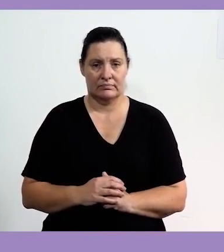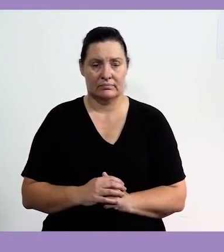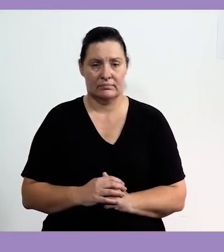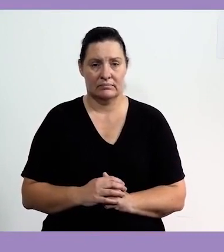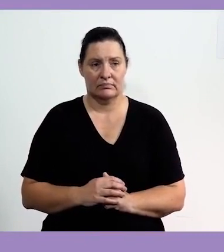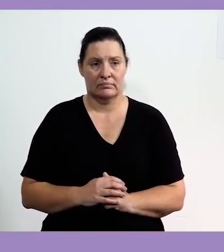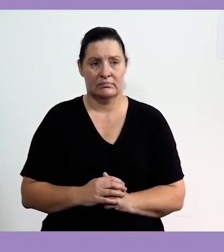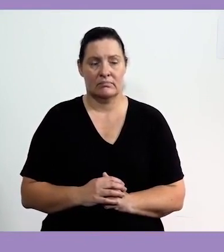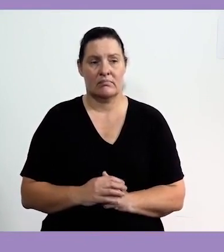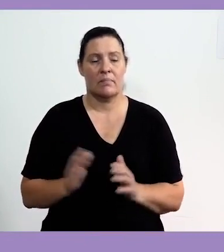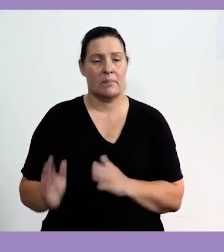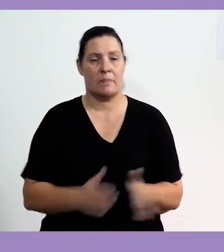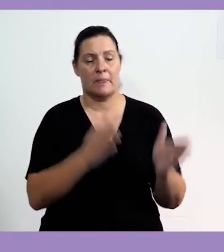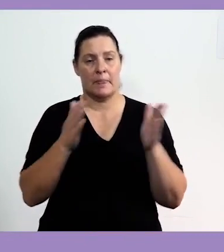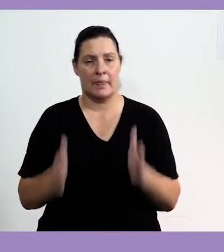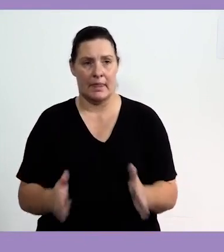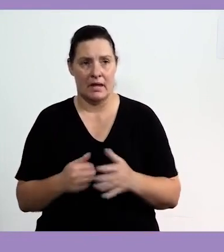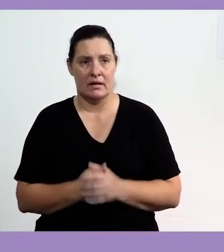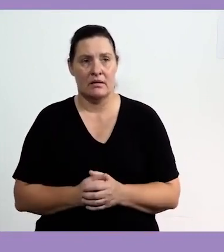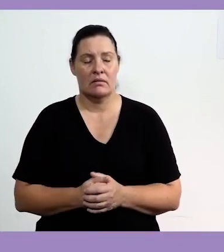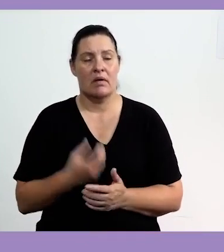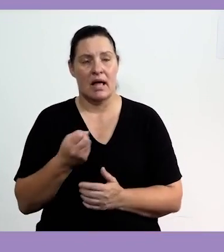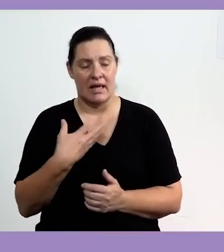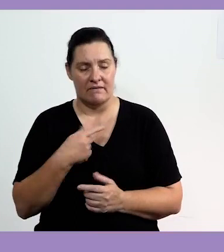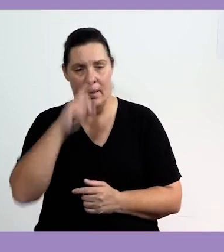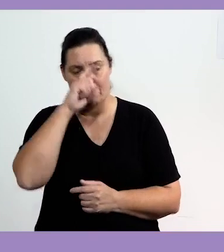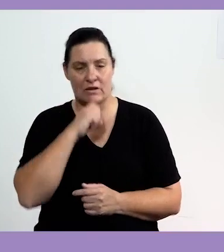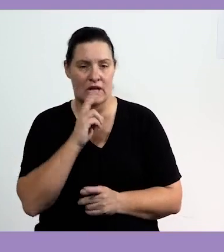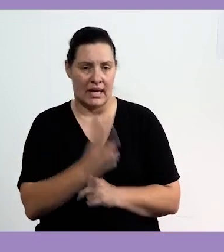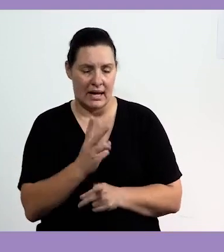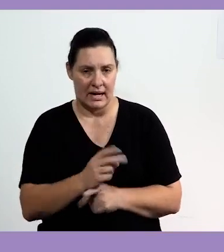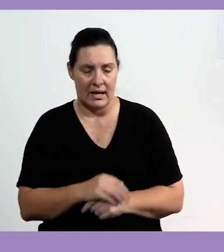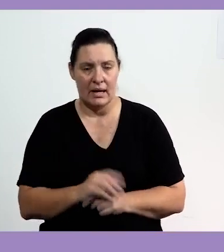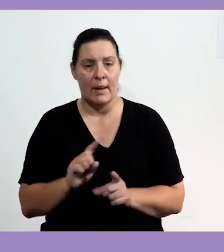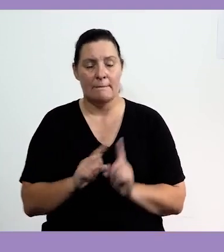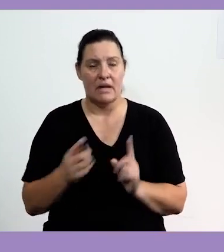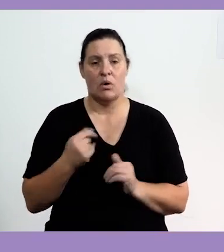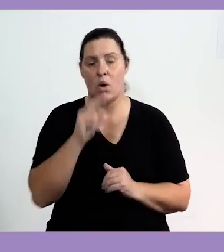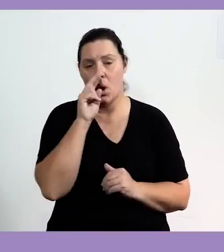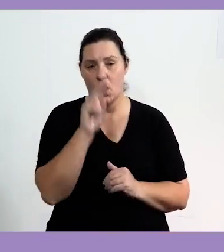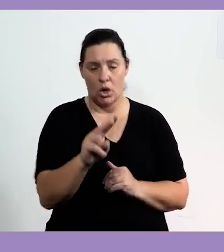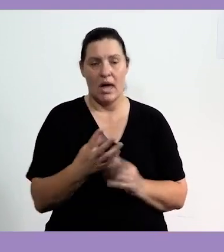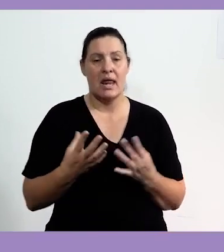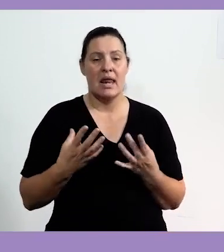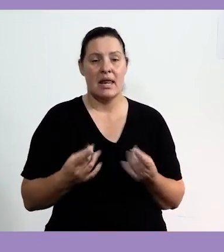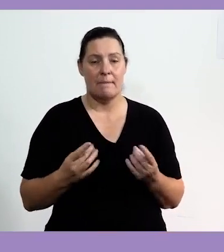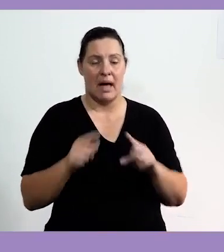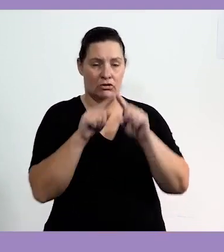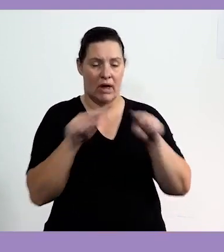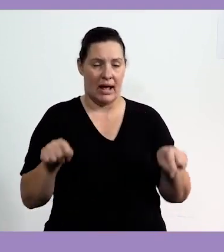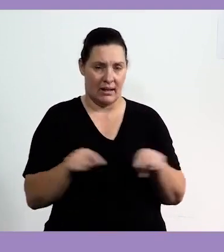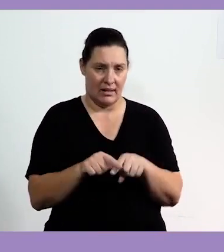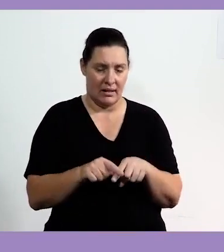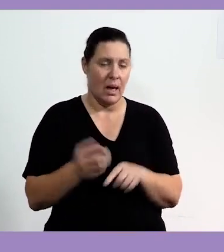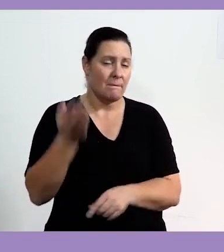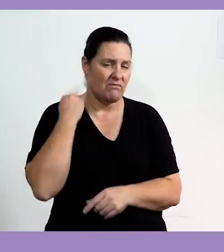33. Let's move on to the next one. We've been given a picture again, but now we are looking at the number